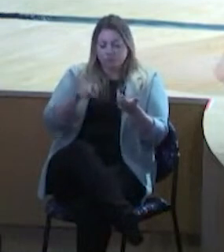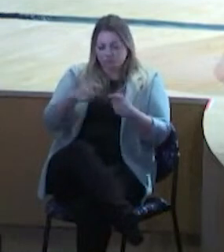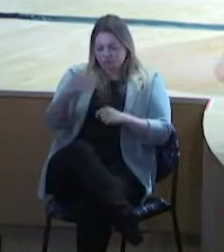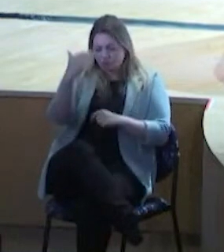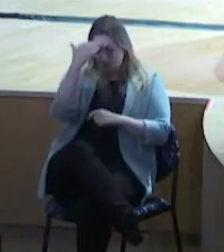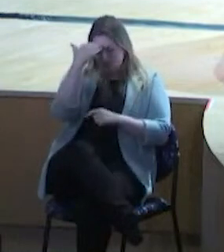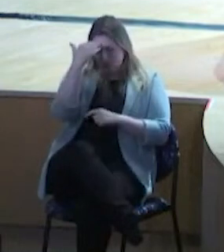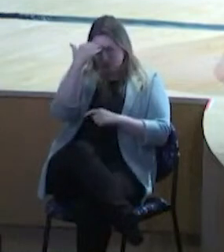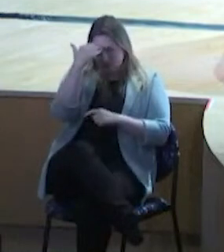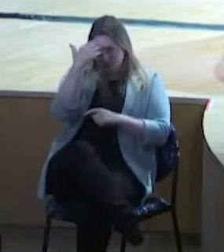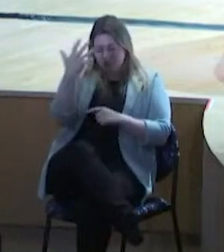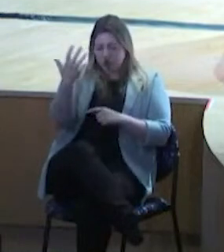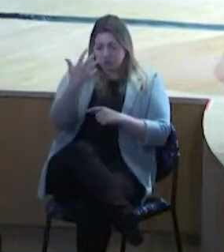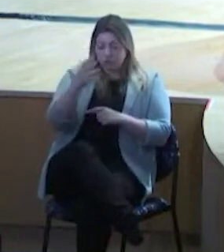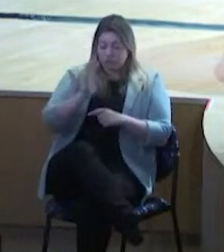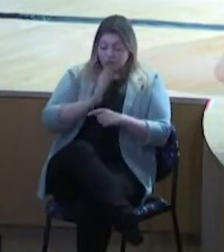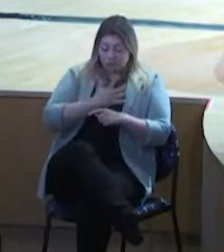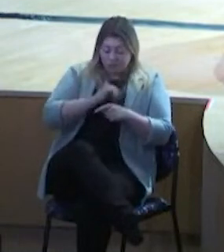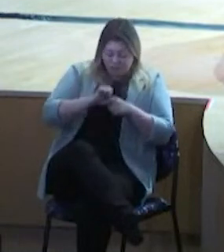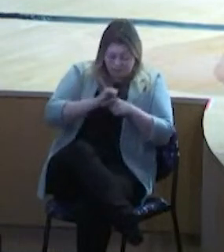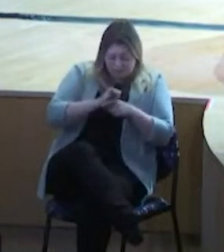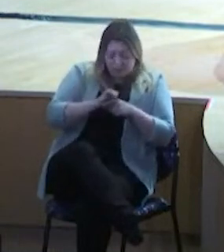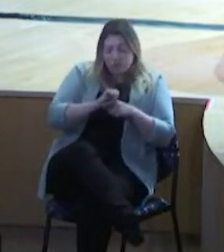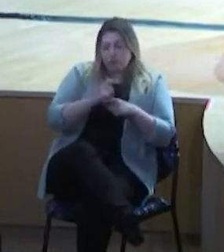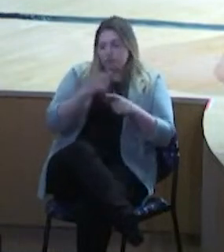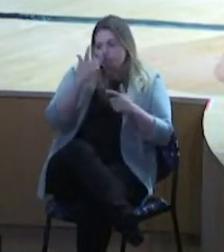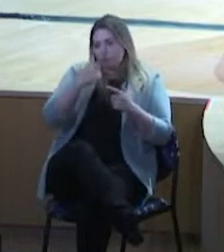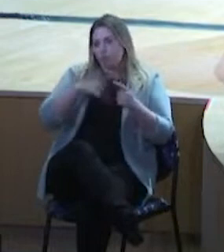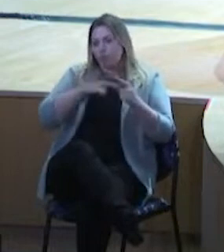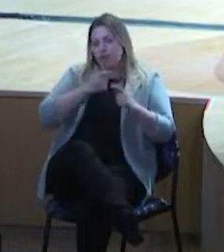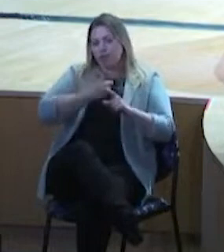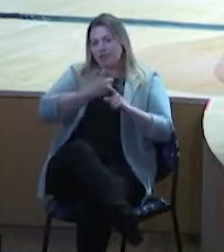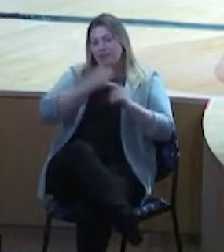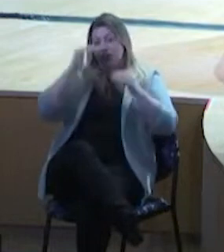mindful of our own practices as adults,